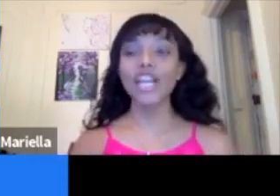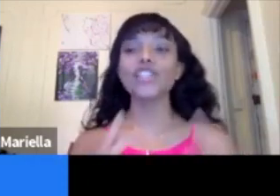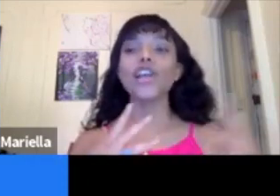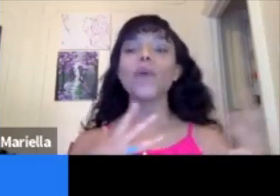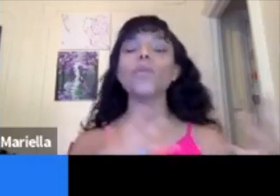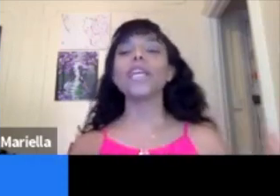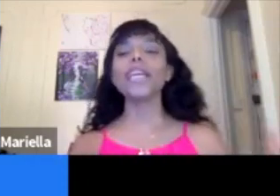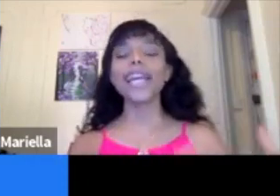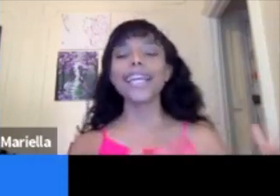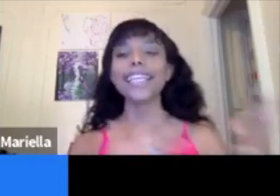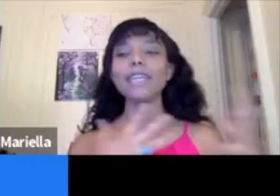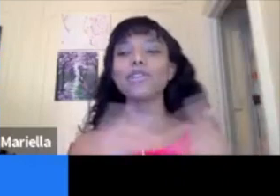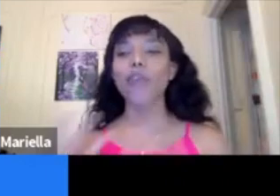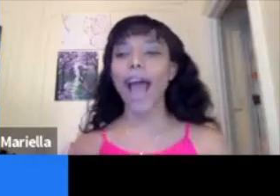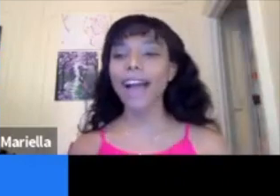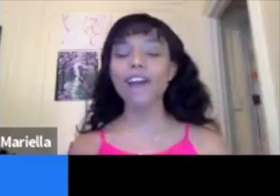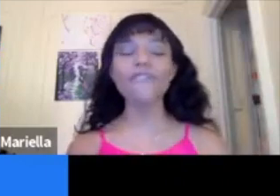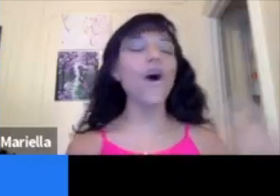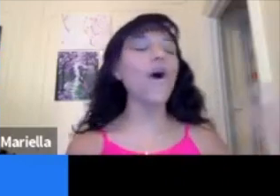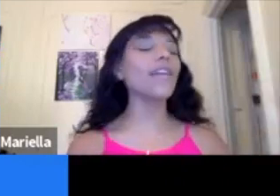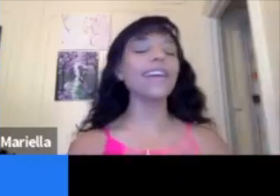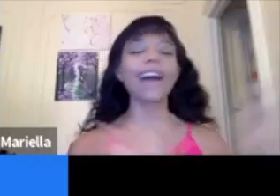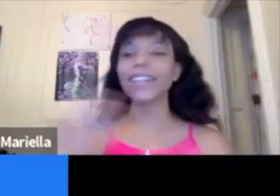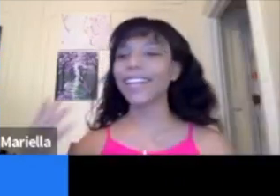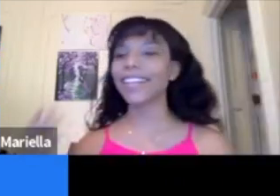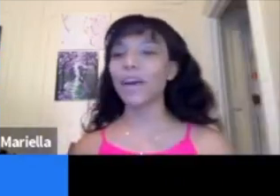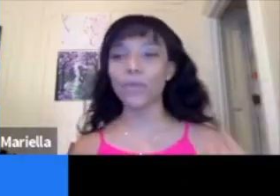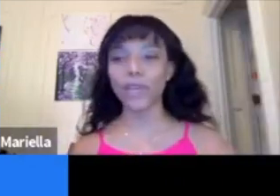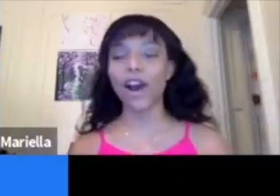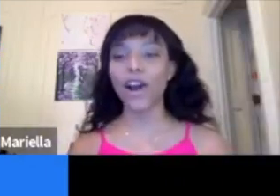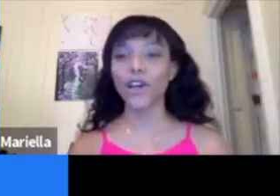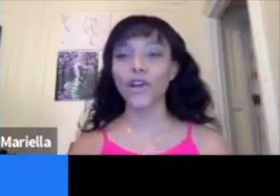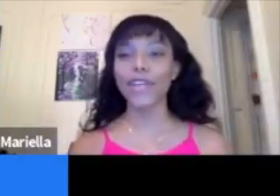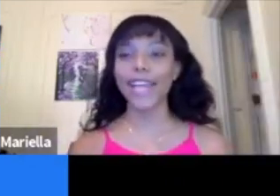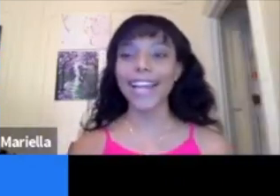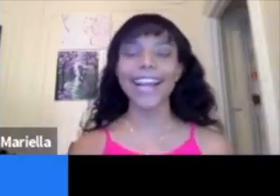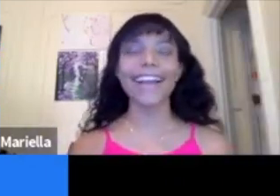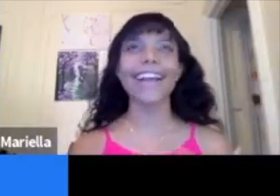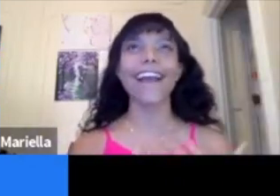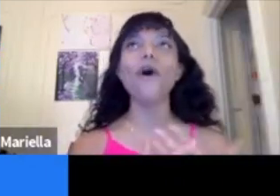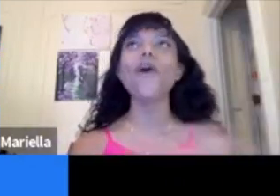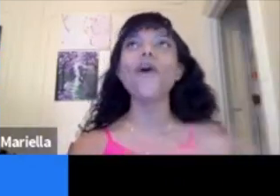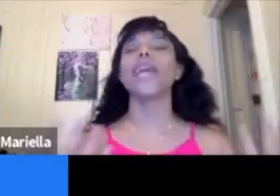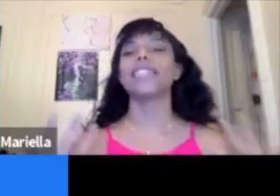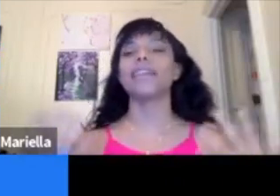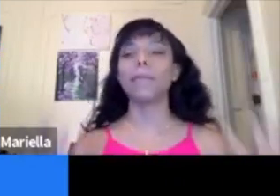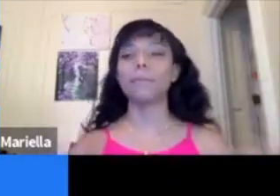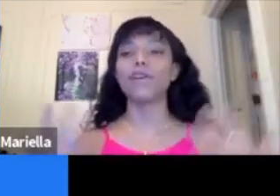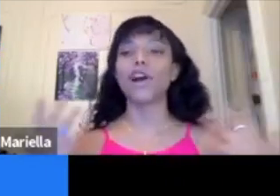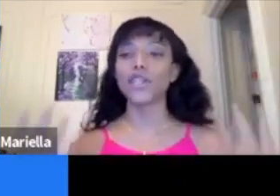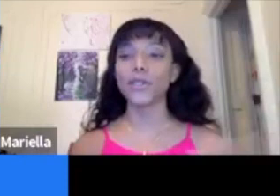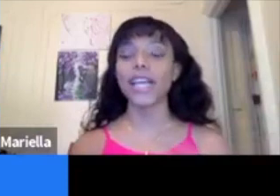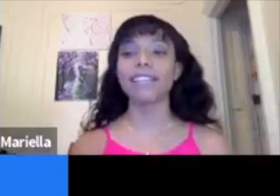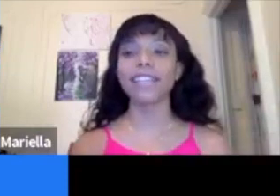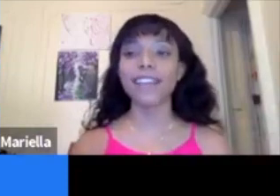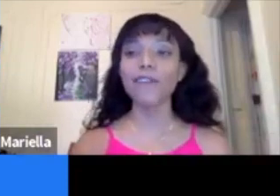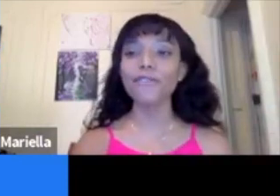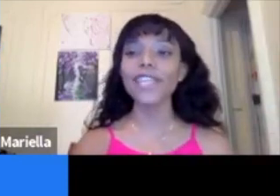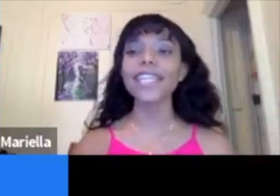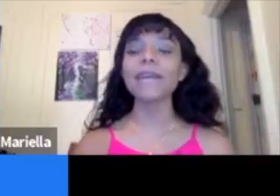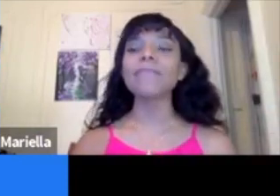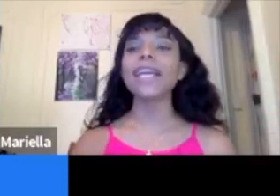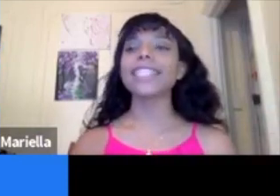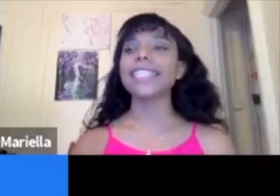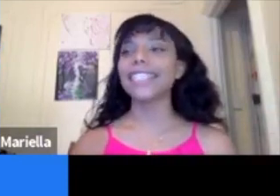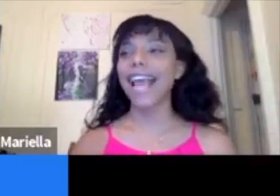HAIC2020 so that we can keep track of all the content that we are creating and all the ways that people are using this